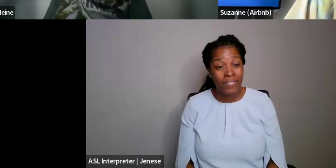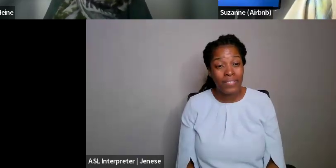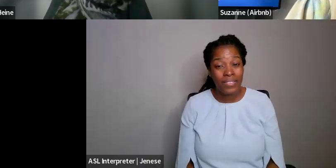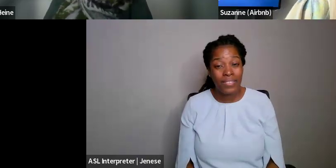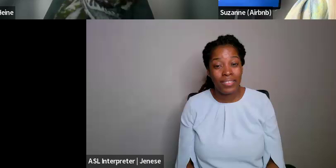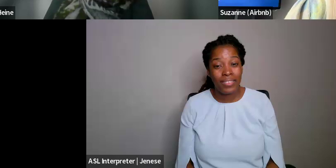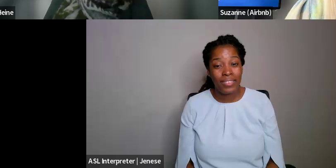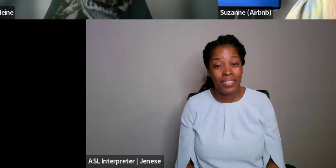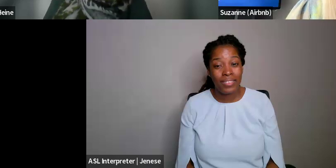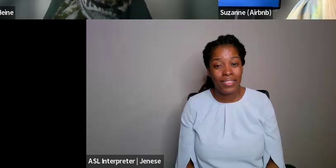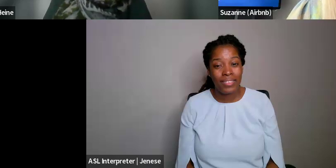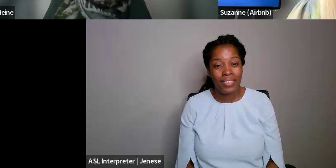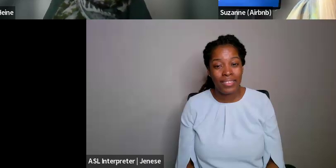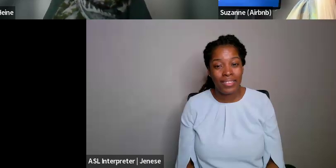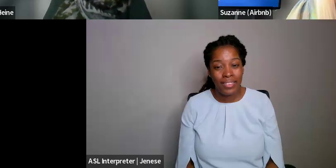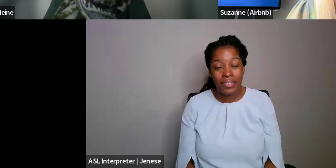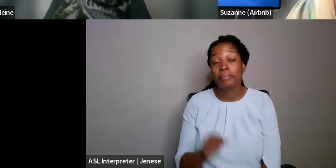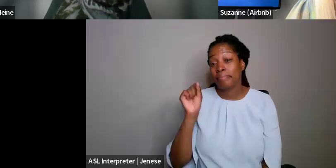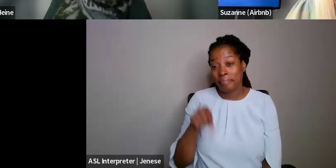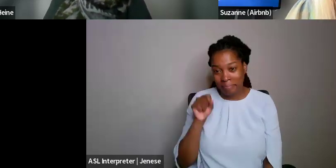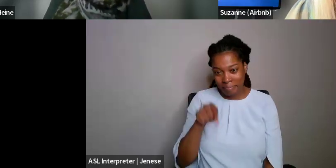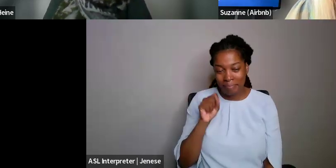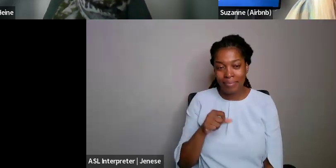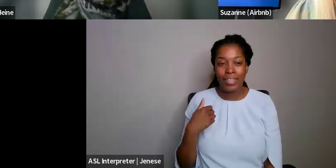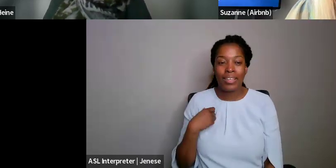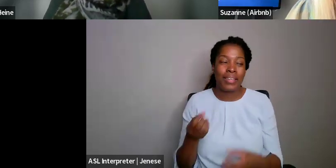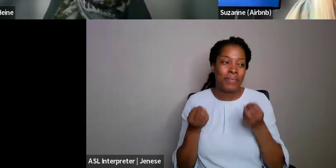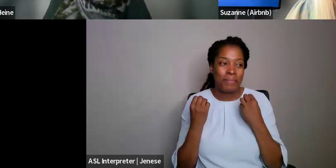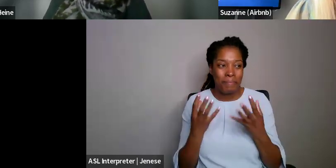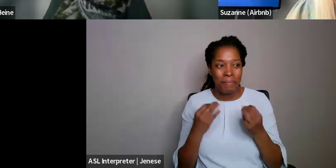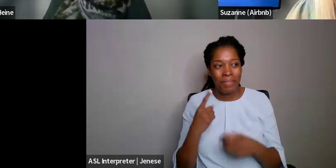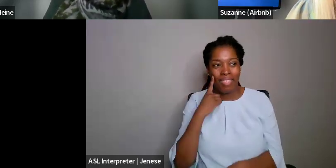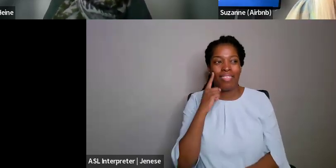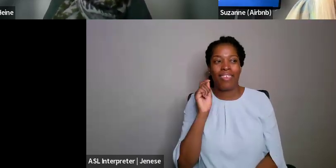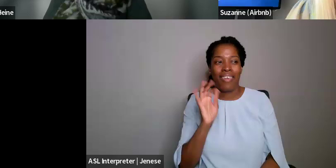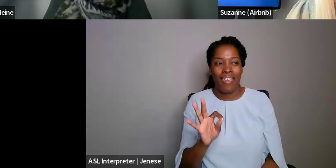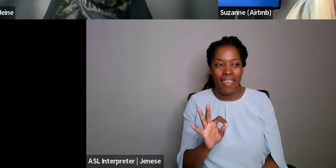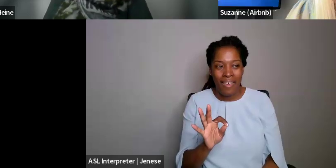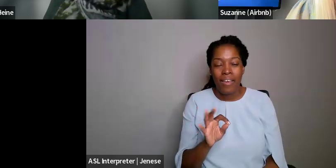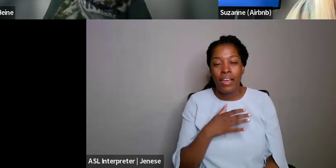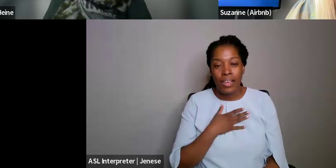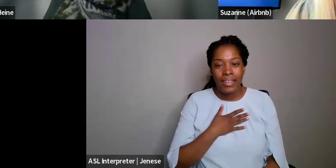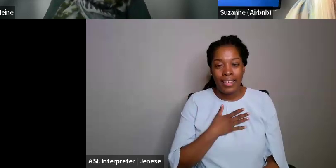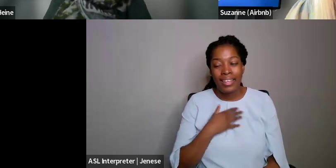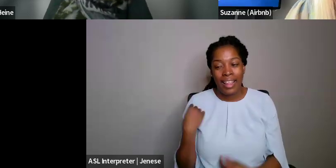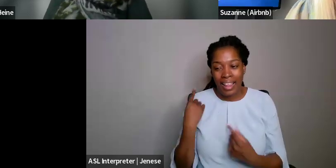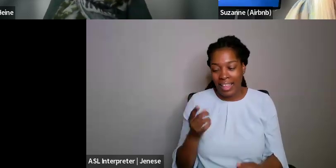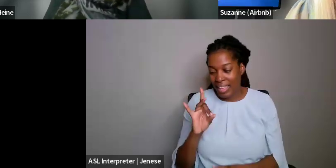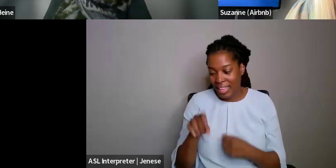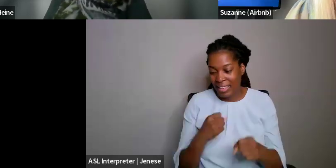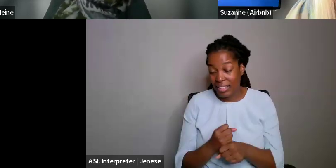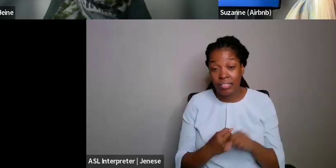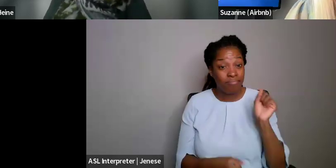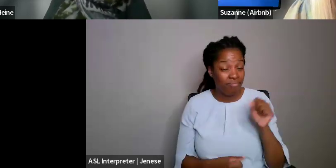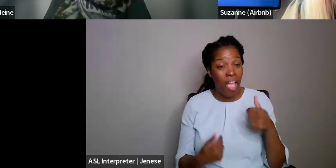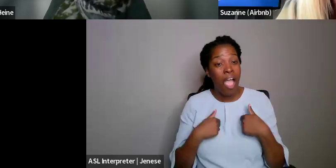absolutely. I have so many to think of. I mean, over the last 8 years, but yeah, I feel like I've